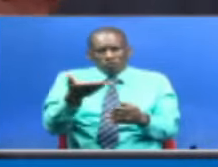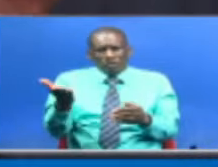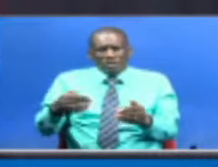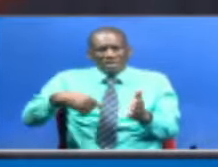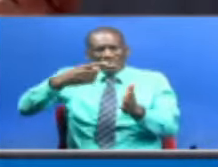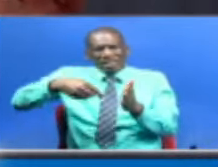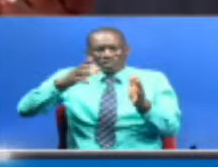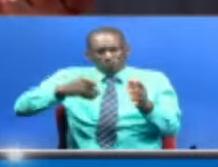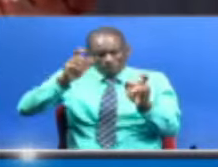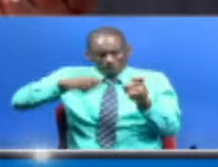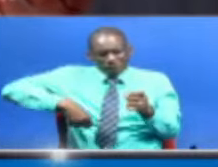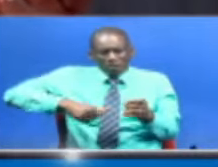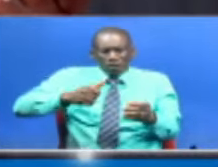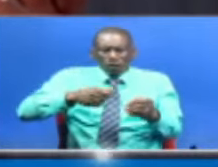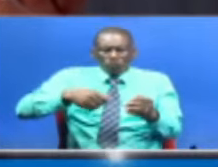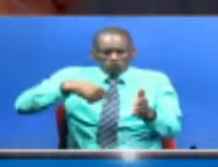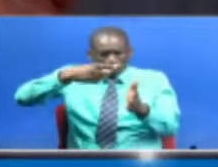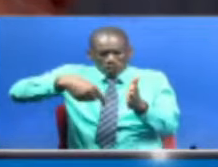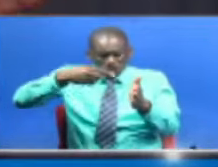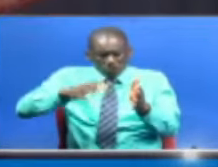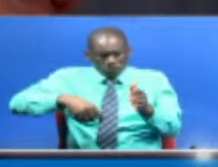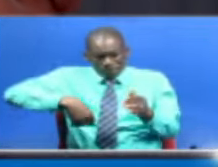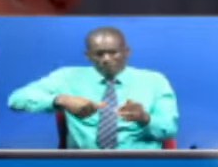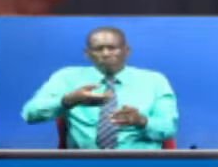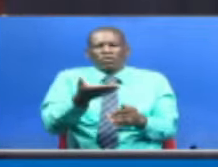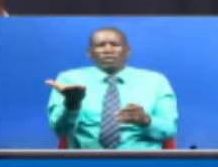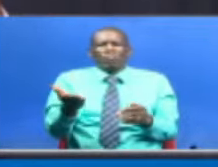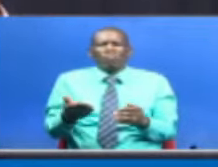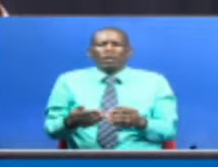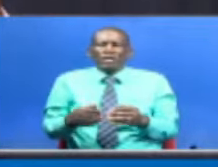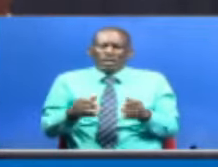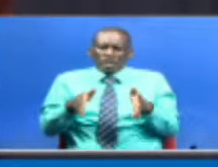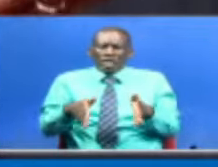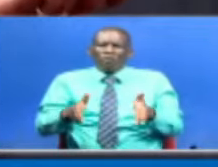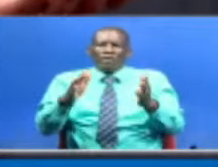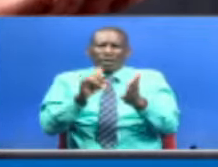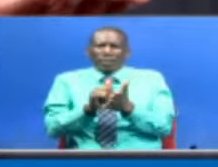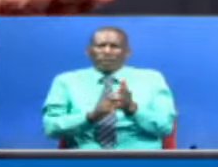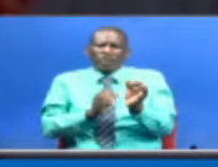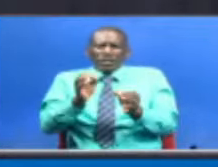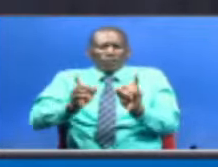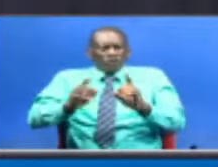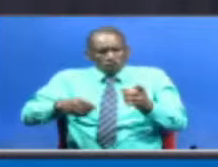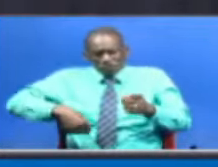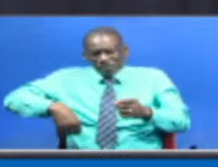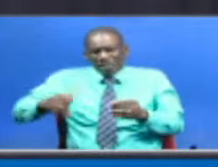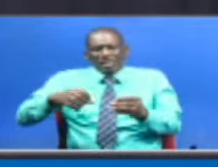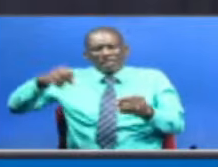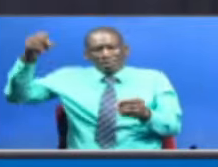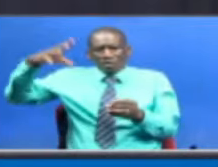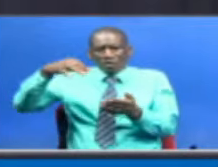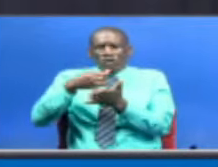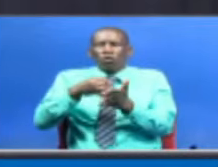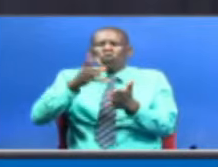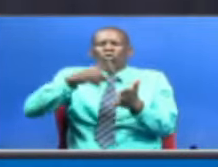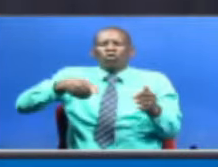to be paid for what they generate. Mm. So to a very good extent, if we don't sell that power, including what you